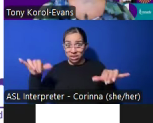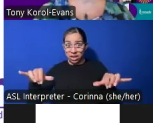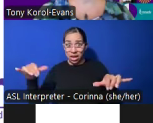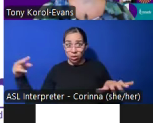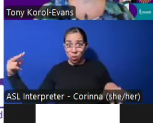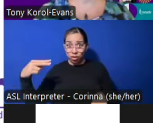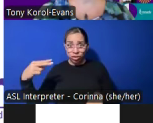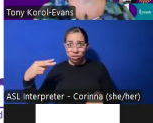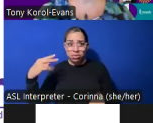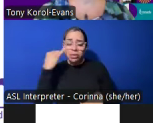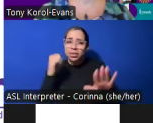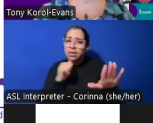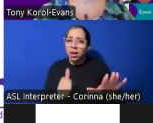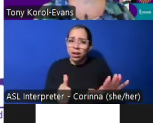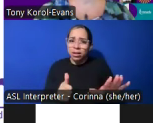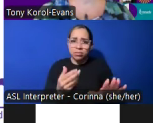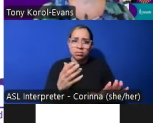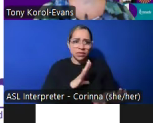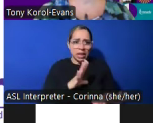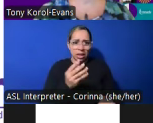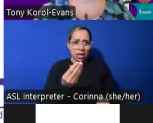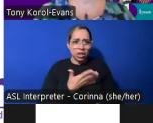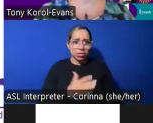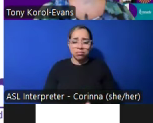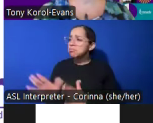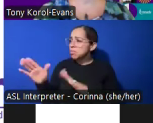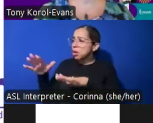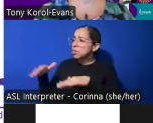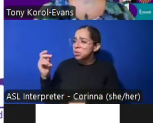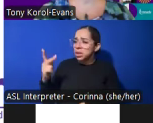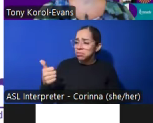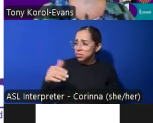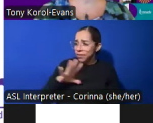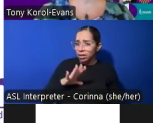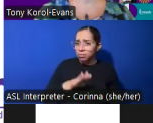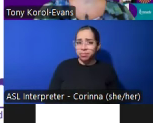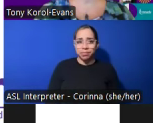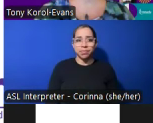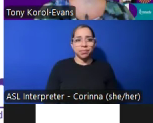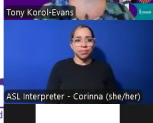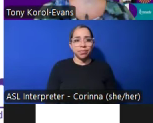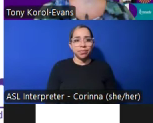that's fine. Just let us know. No, it's okay. That's fine.